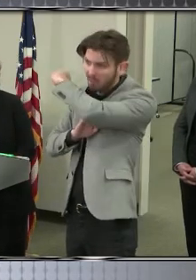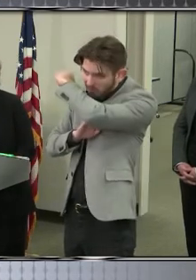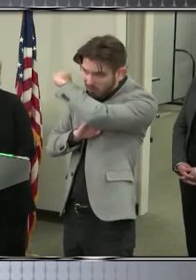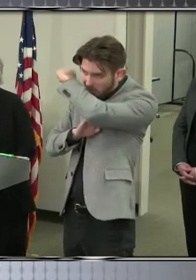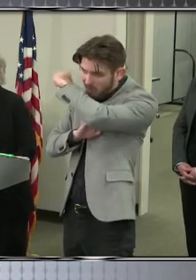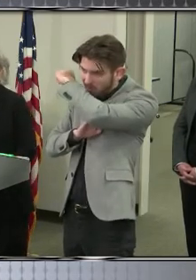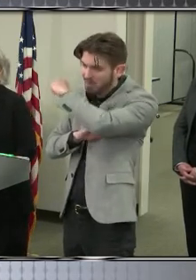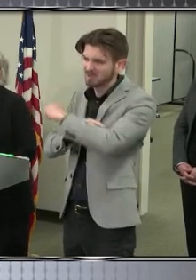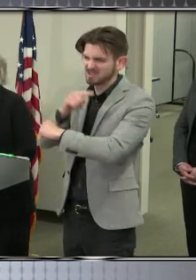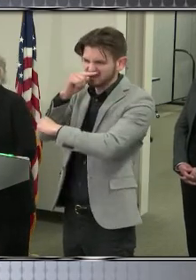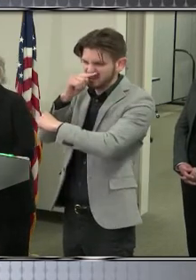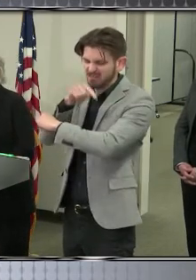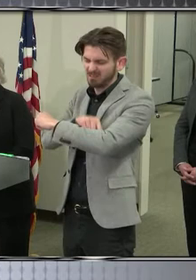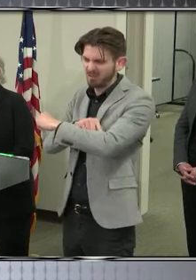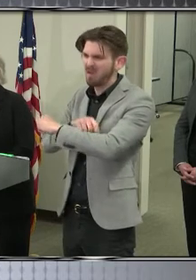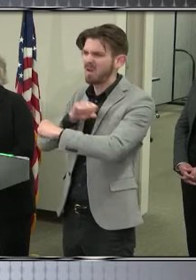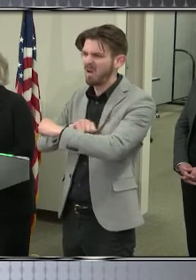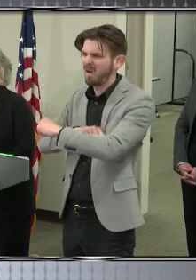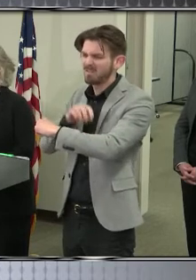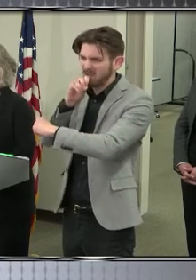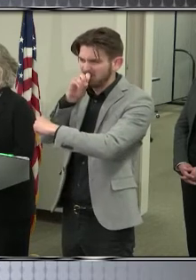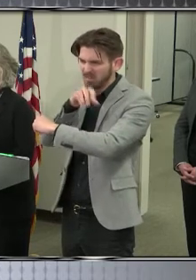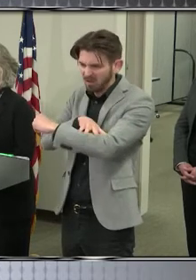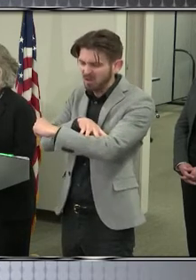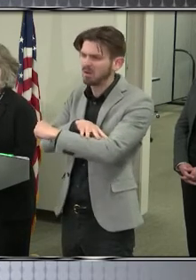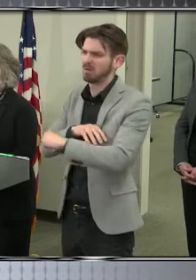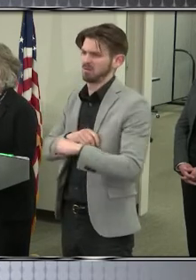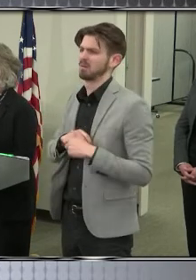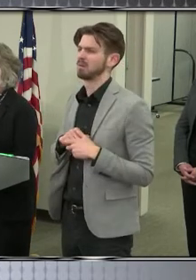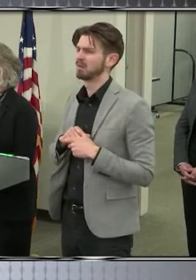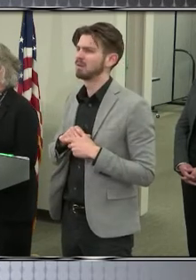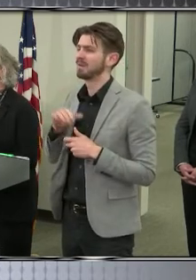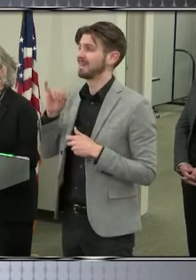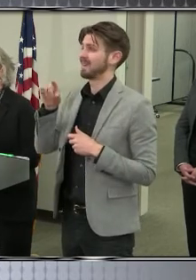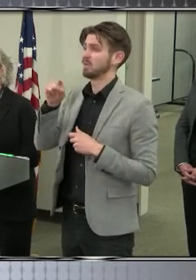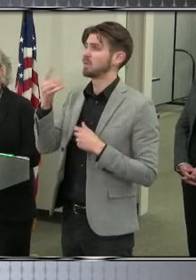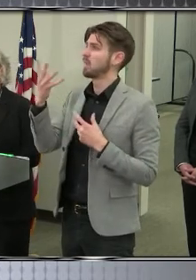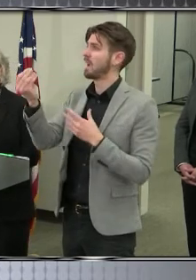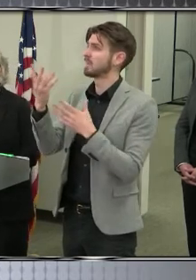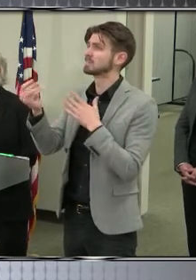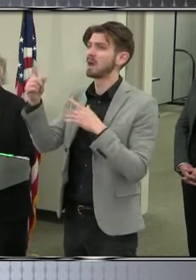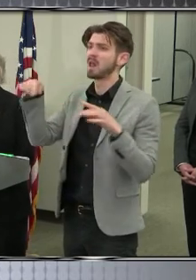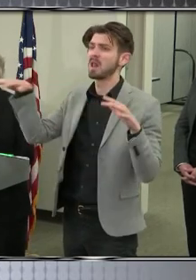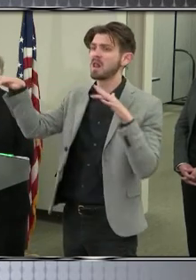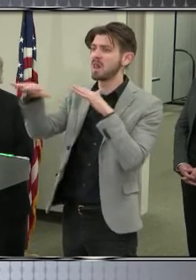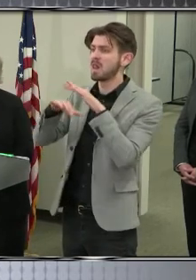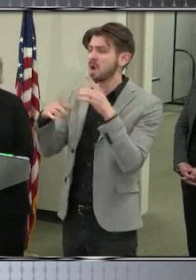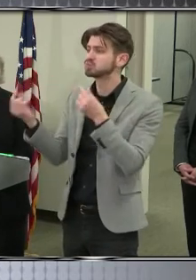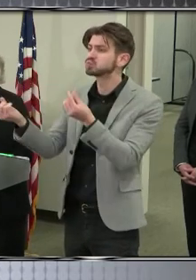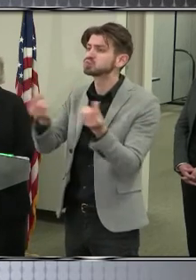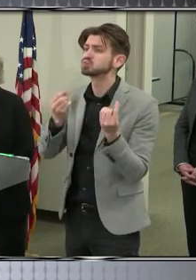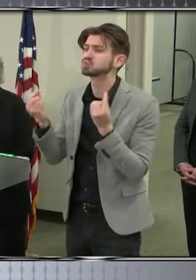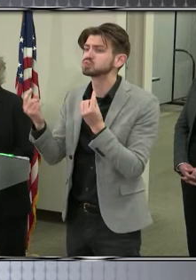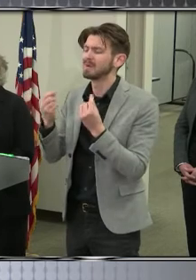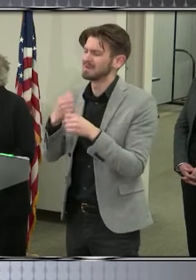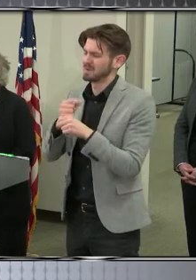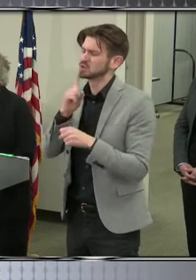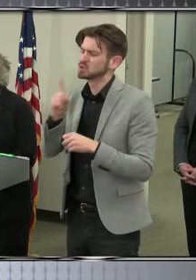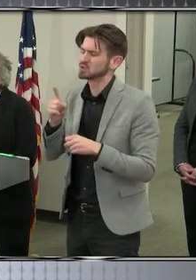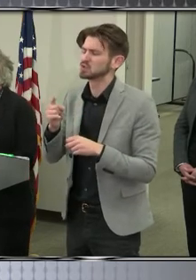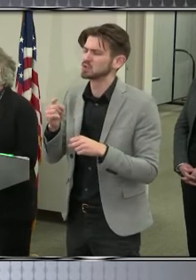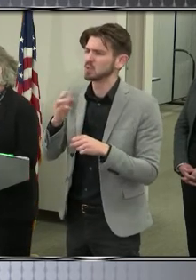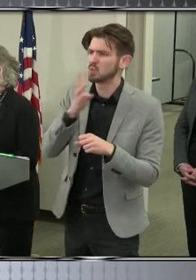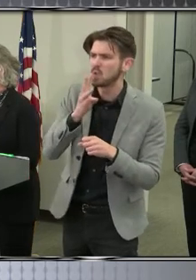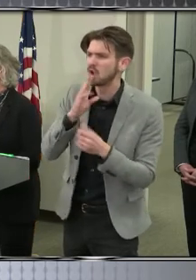sleeve, that if you are out and about, that you wash your hands frequently. And that you